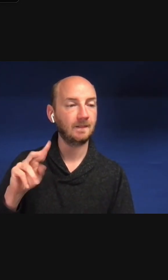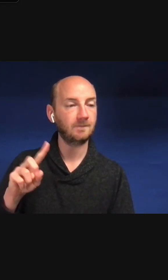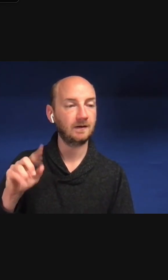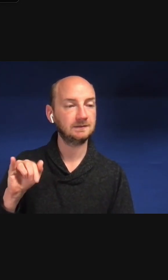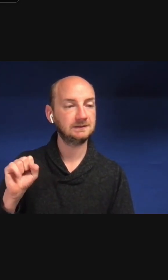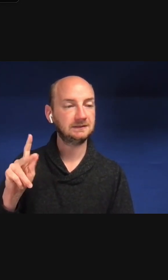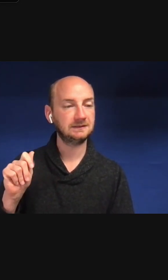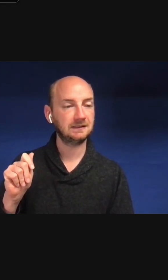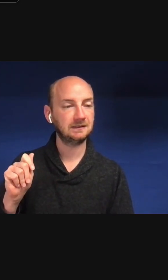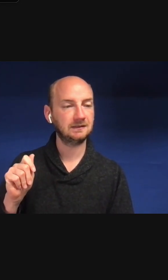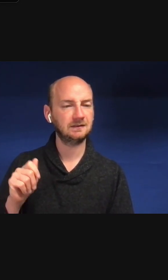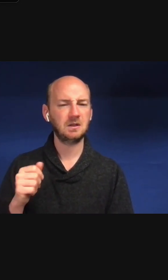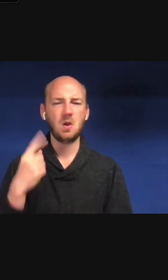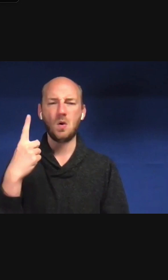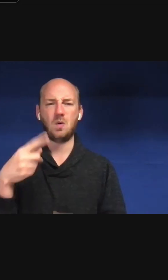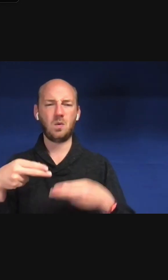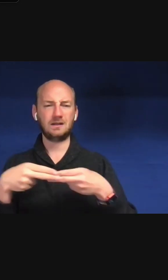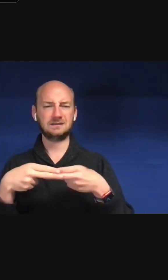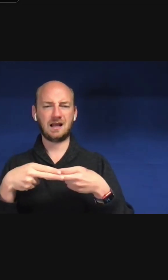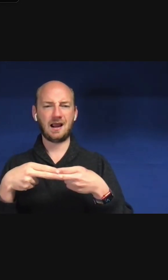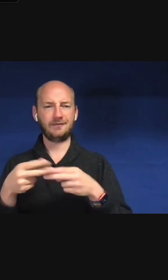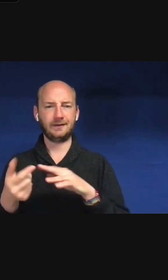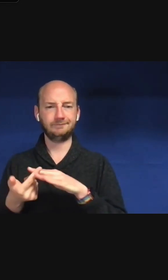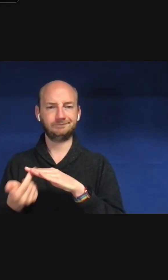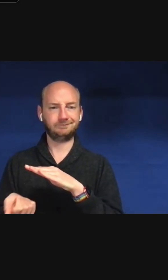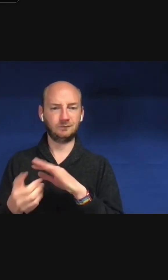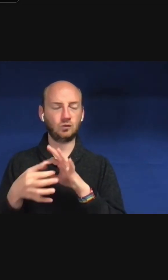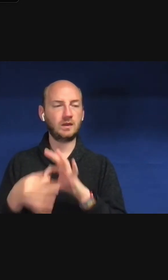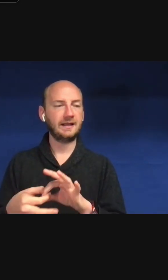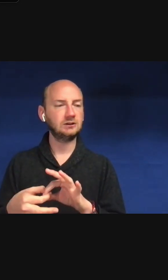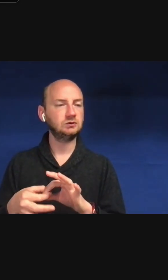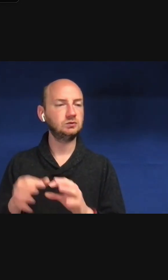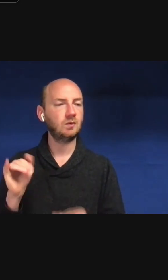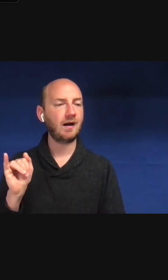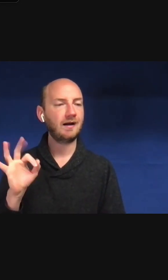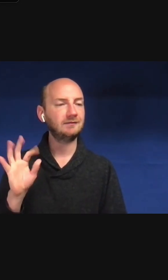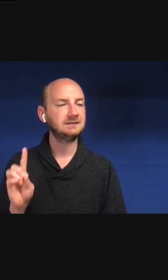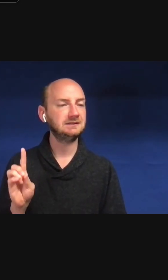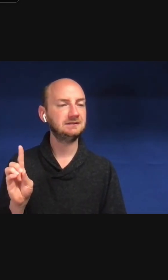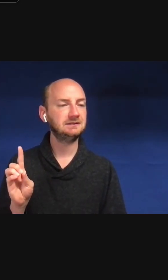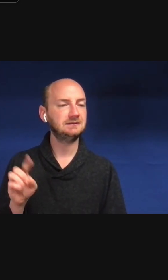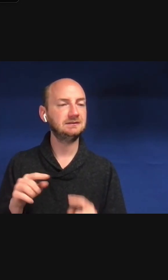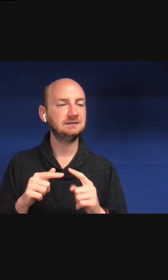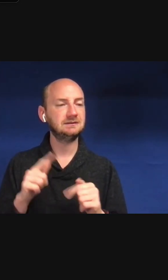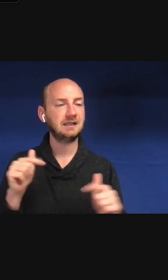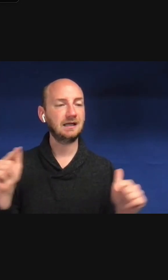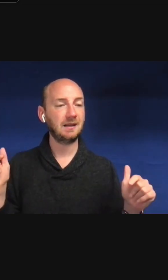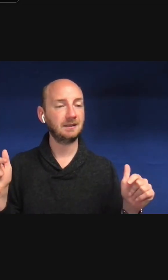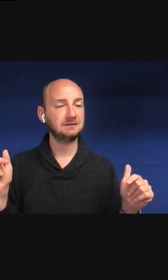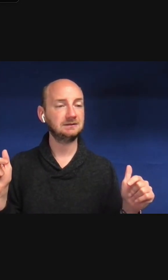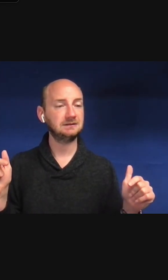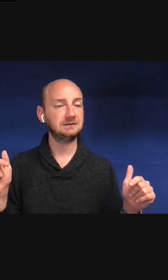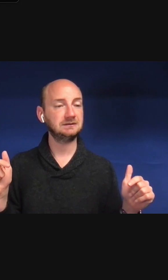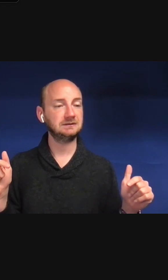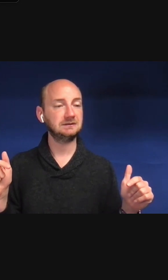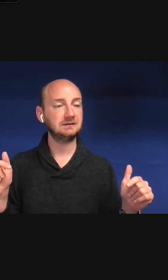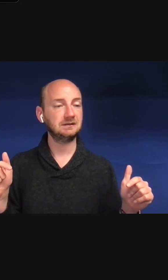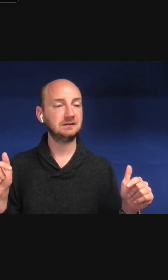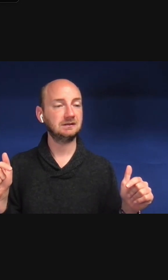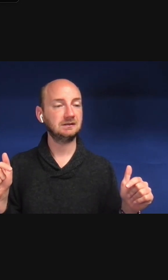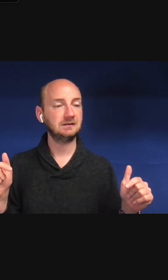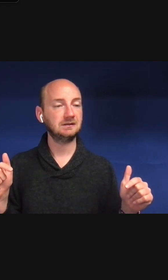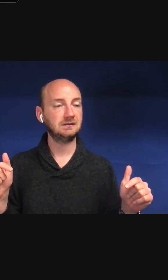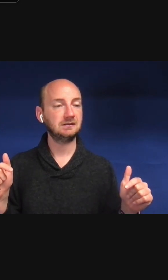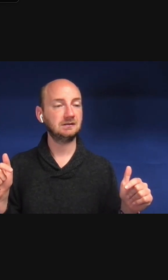that got lost or was skipped involved in the IFJ dynamics. Maybe that would work now. I don't know if you're able to go back to